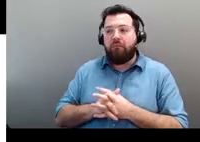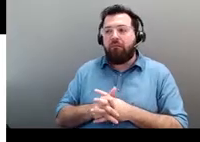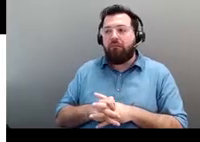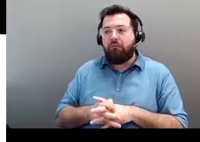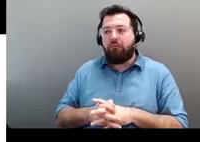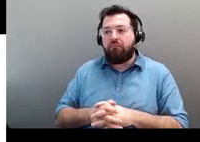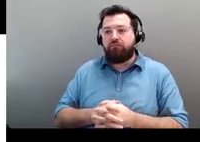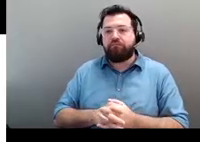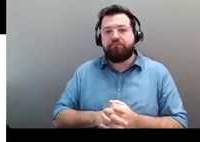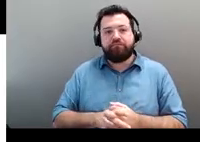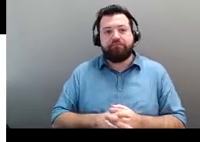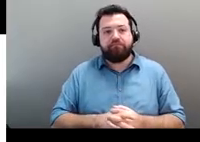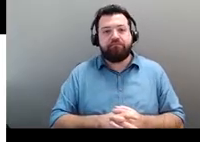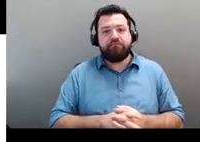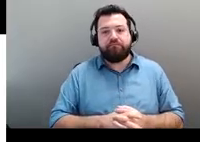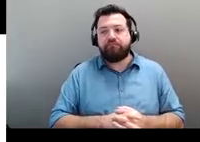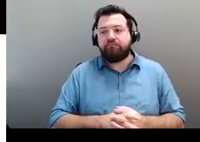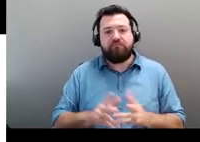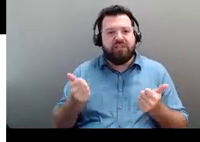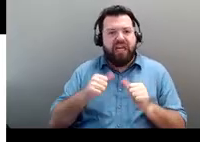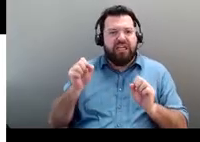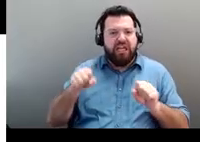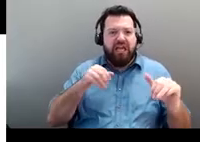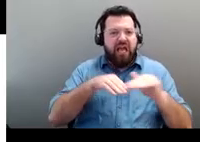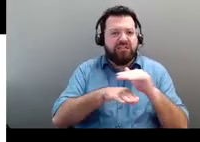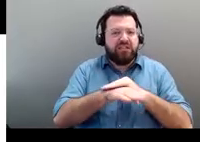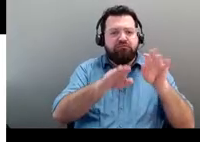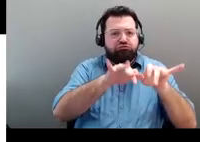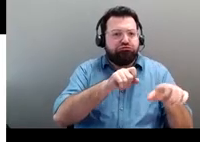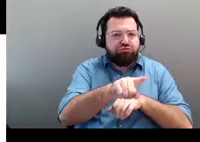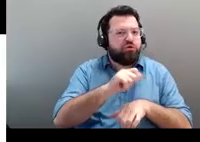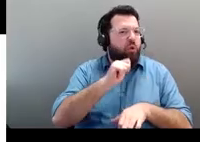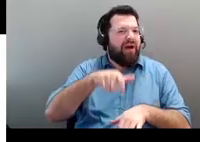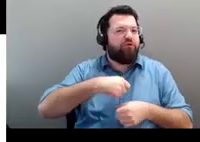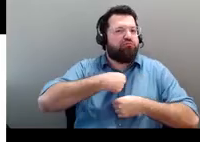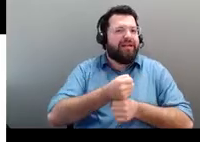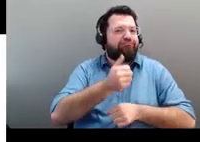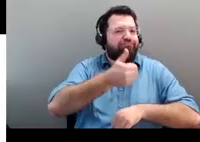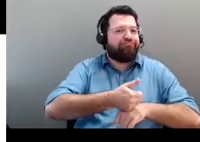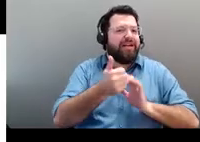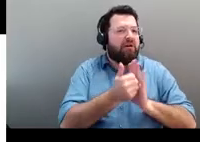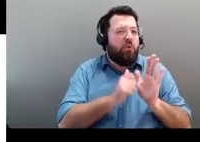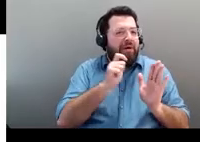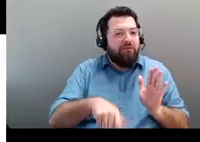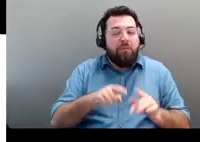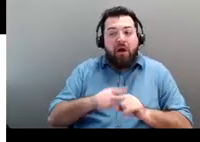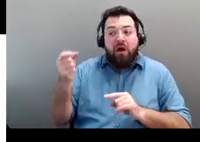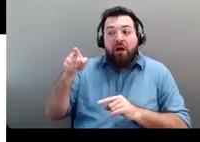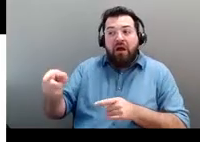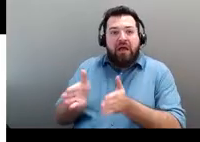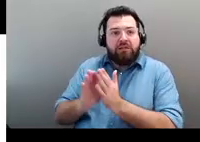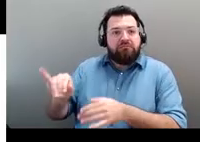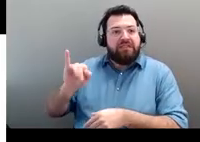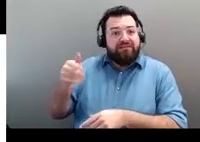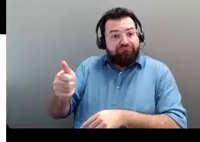an open account that anyone can go on ChatGPT, right? And so I prompted, if you were the devil, how would you destroy the next generation without them